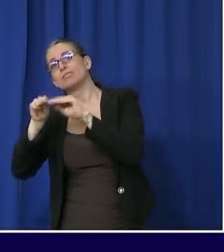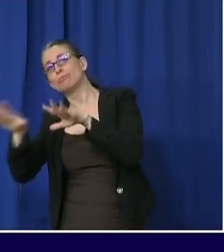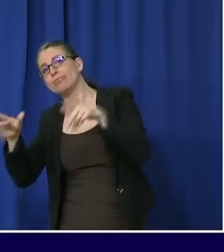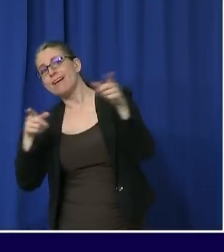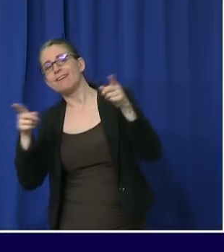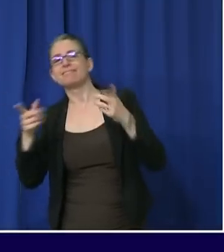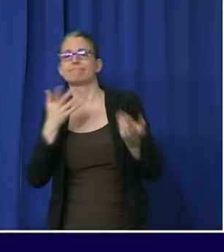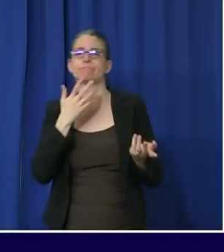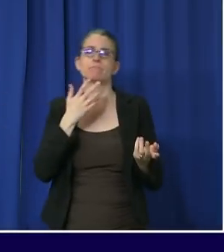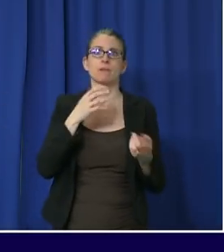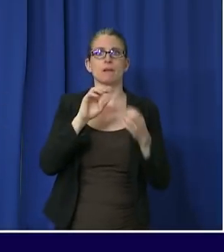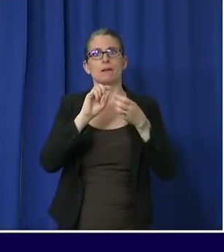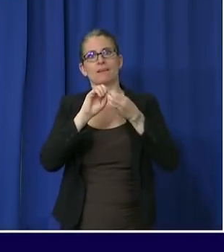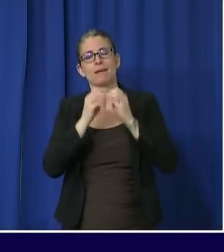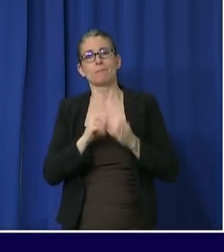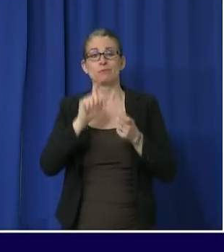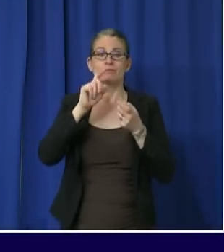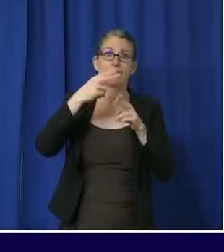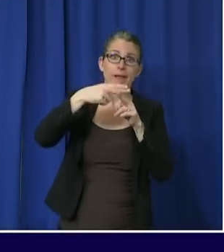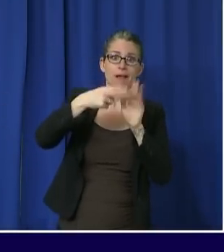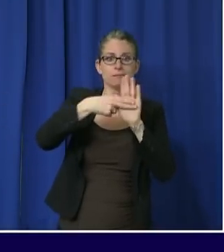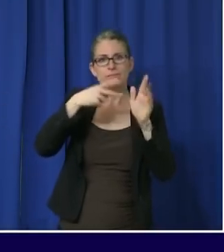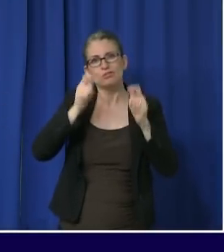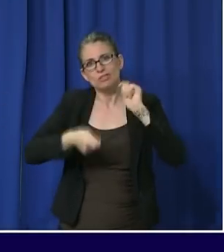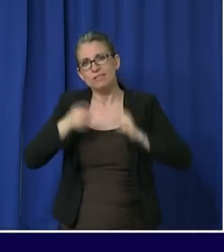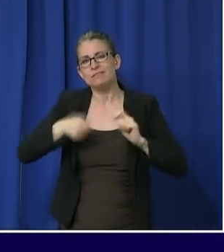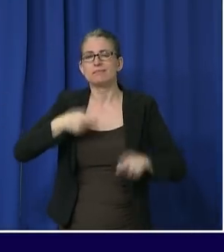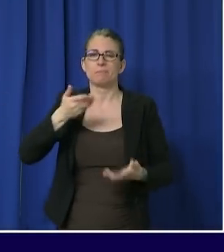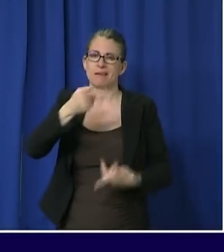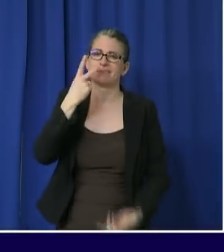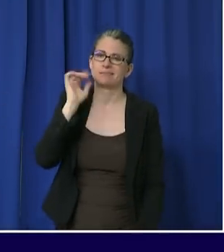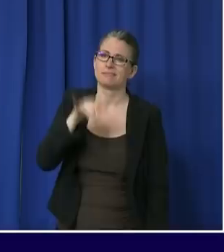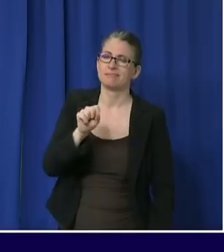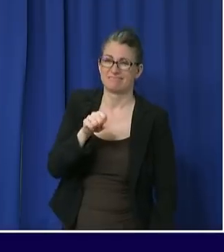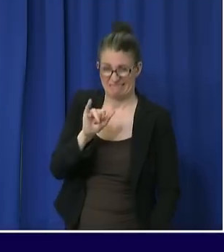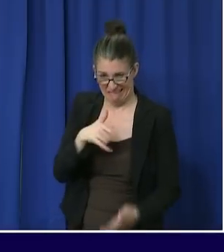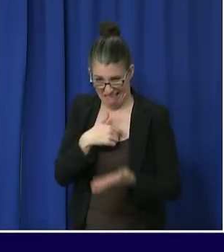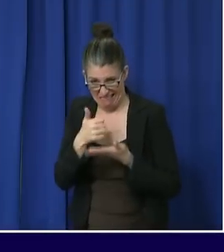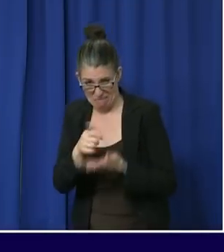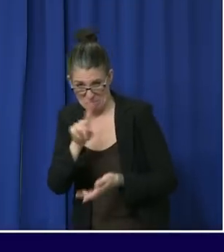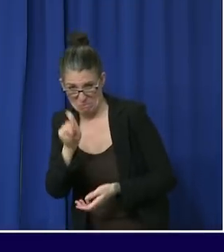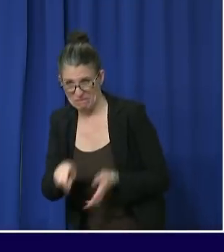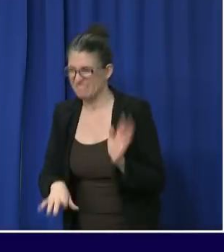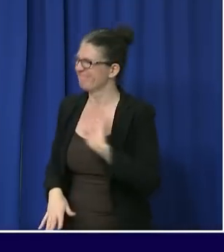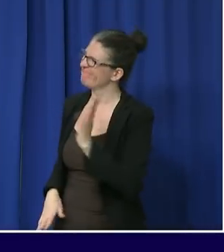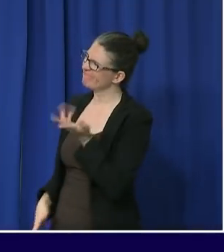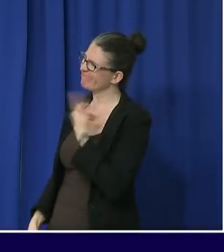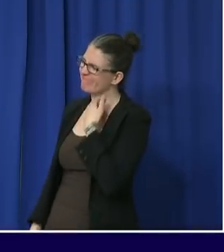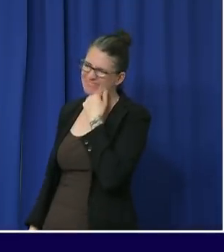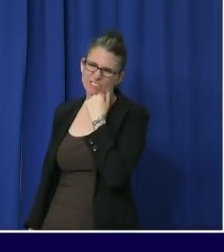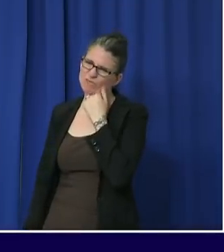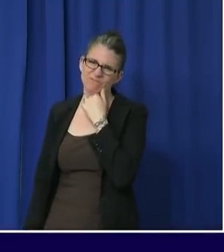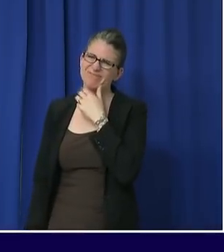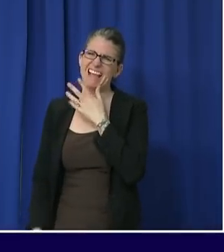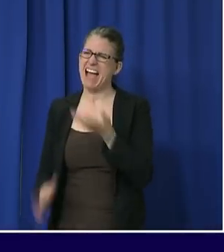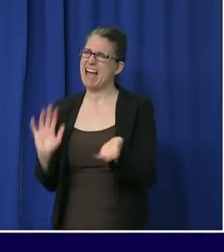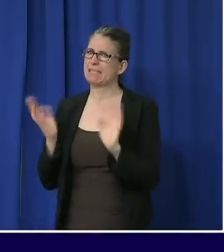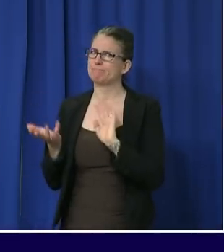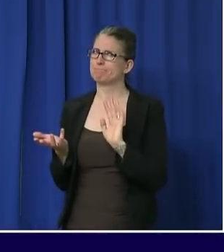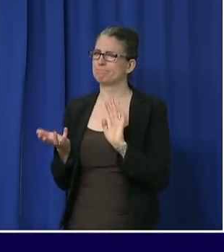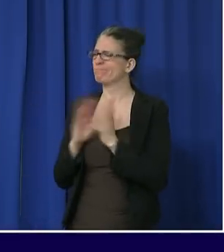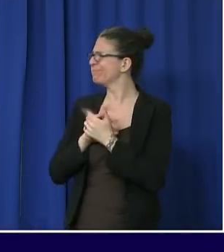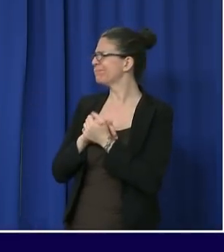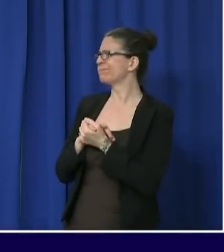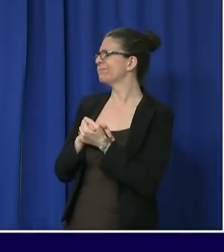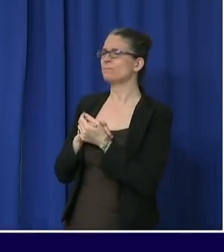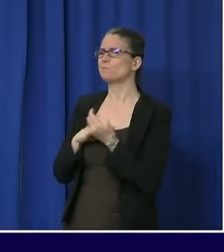Partly, I think so. I guess I would kind of just ask again, like, how would you treat, so the idea is kind of like if there were two homes